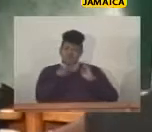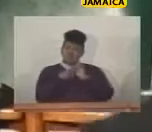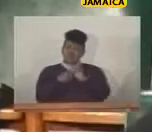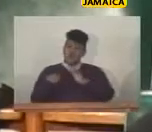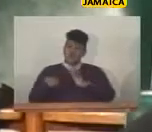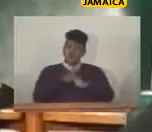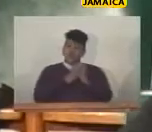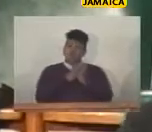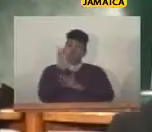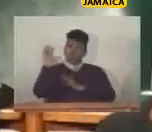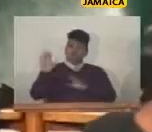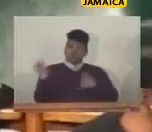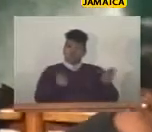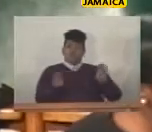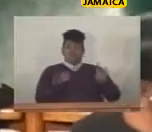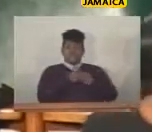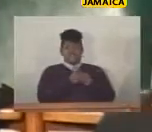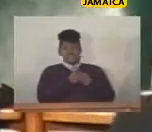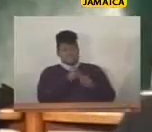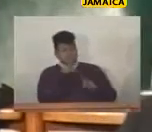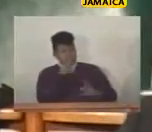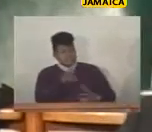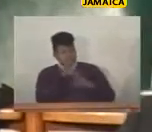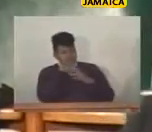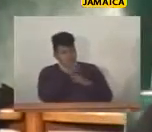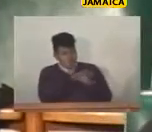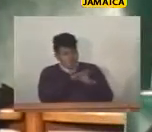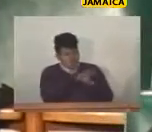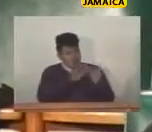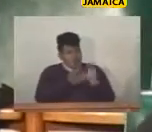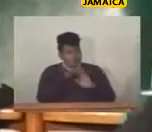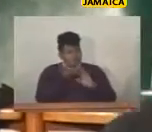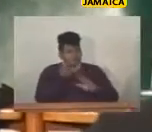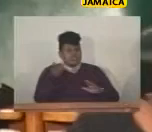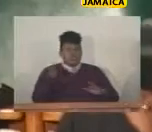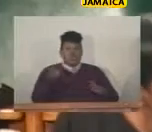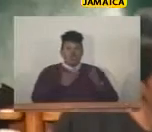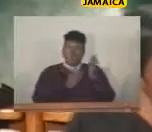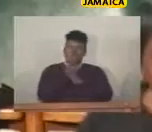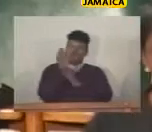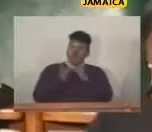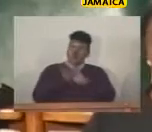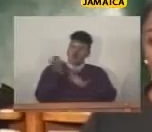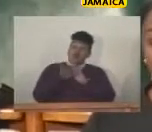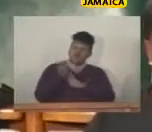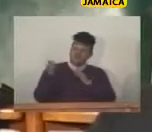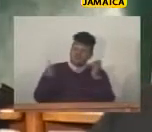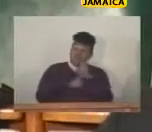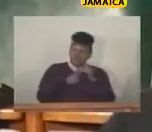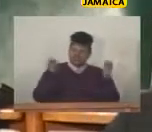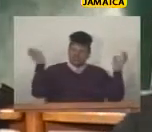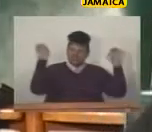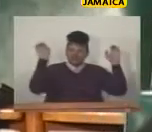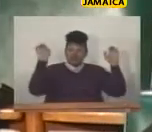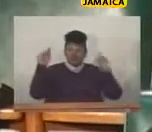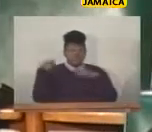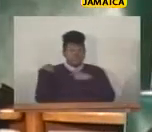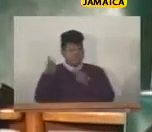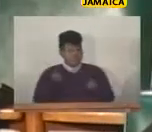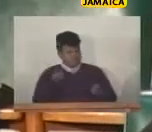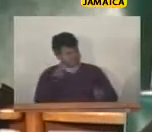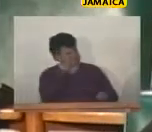us through the conduct of the zones of special operations and through the operations under the state of emergency thus